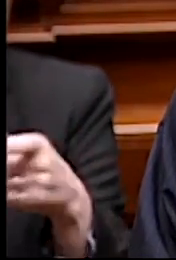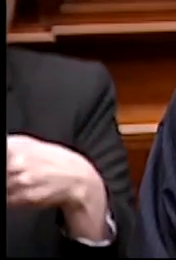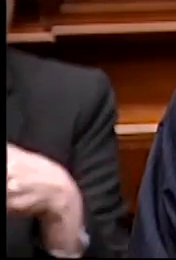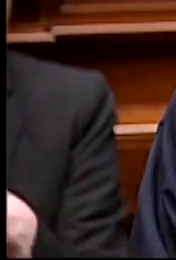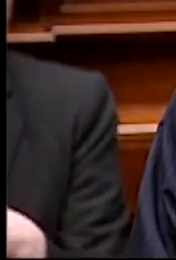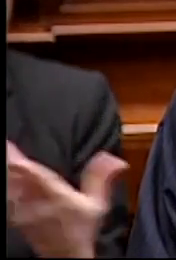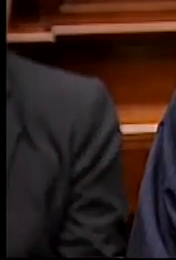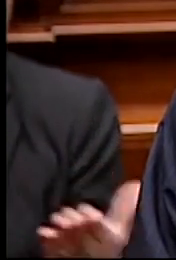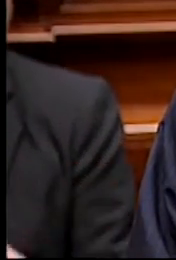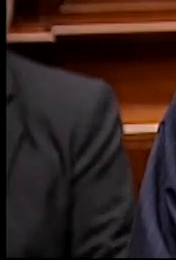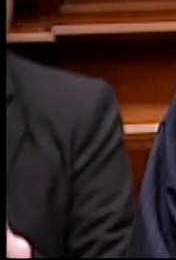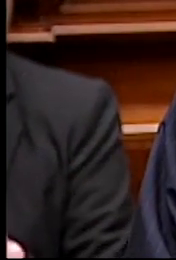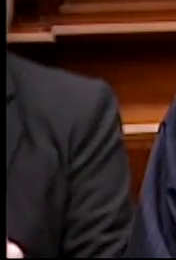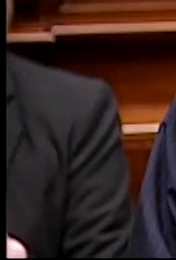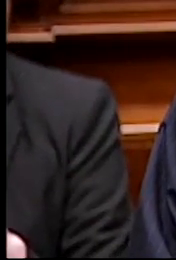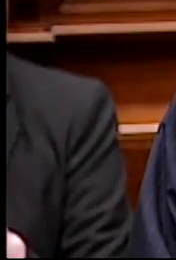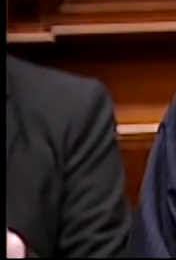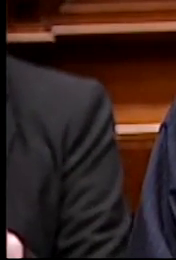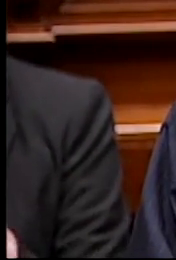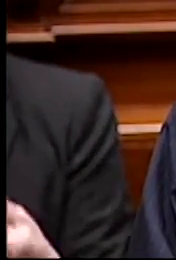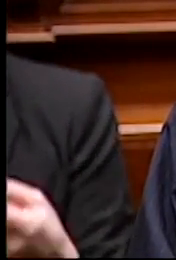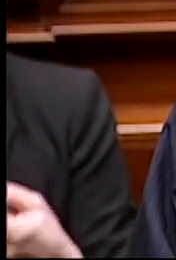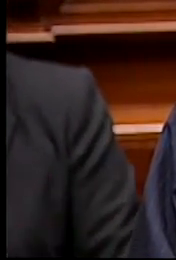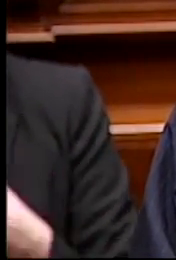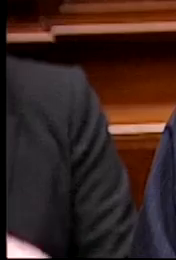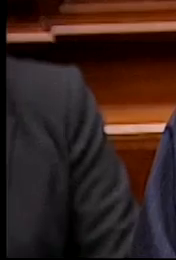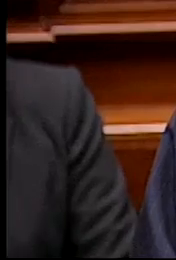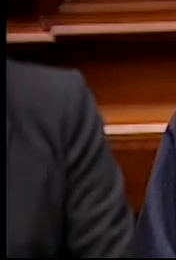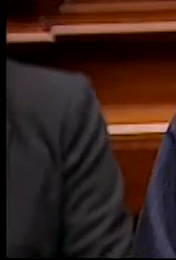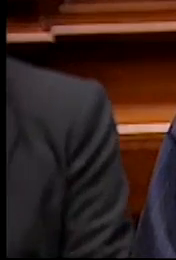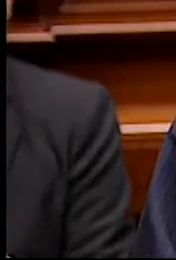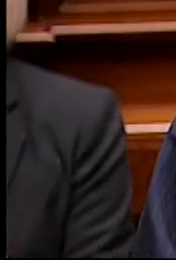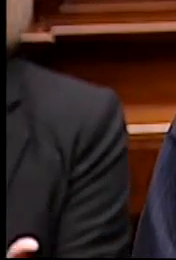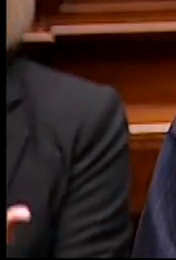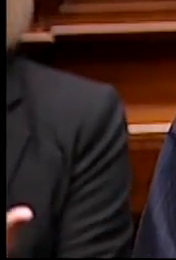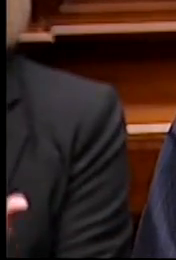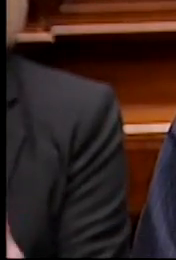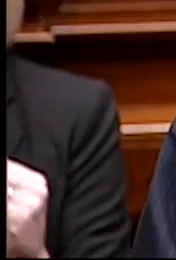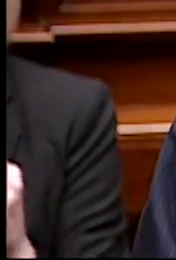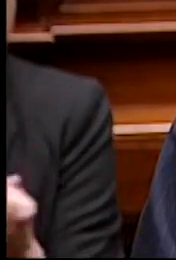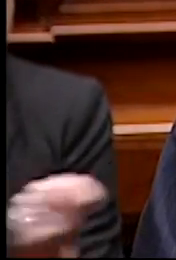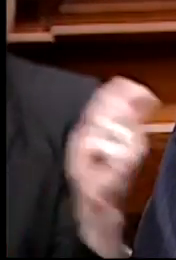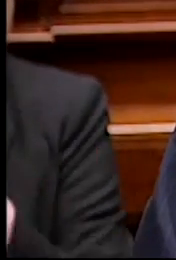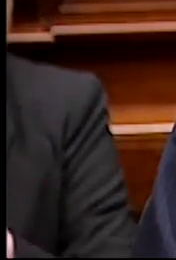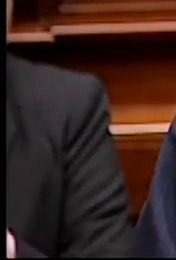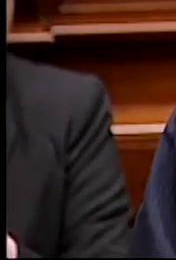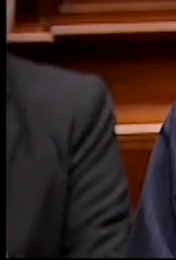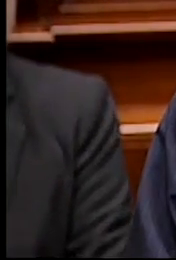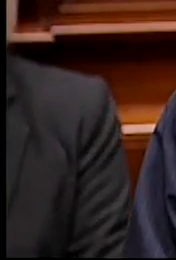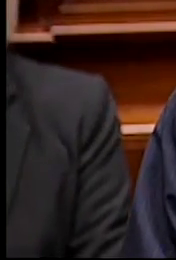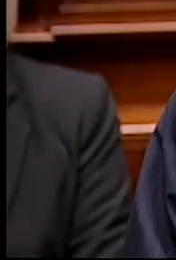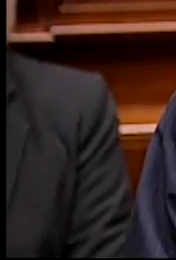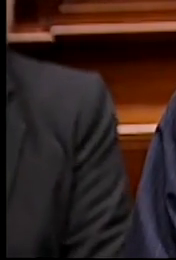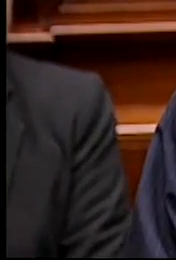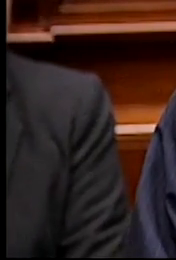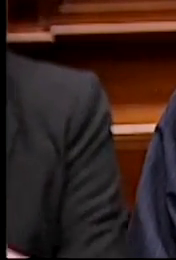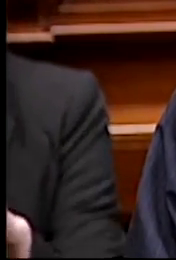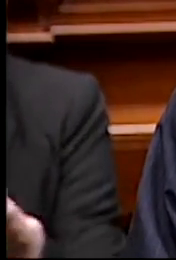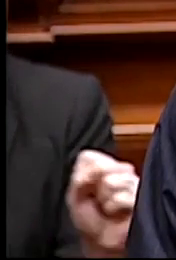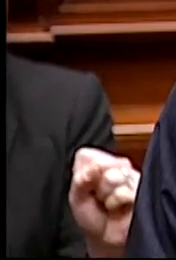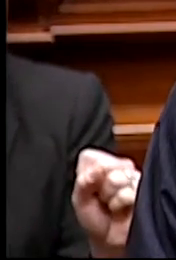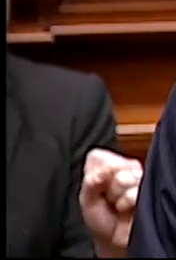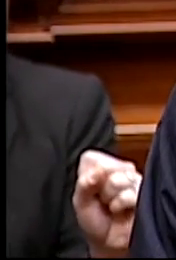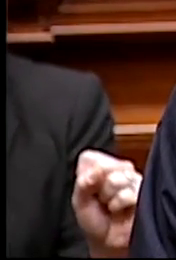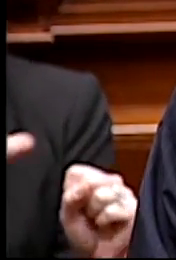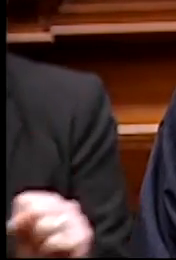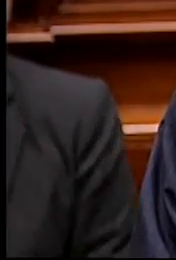Springfield. Over the past year, there has been discussion about reforming the Abraham Lincoln Presidential Library and